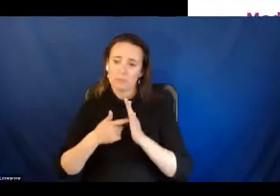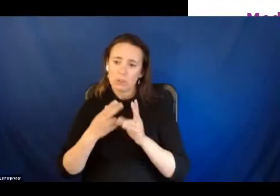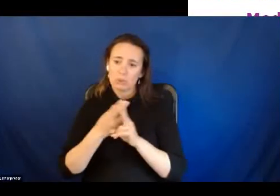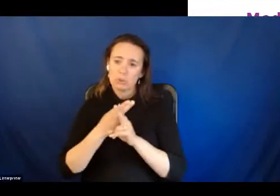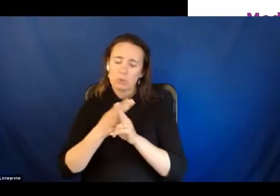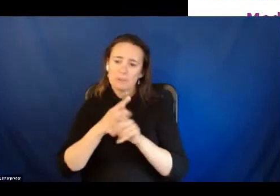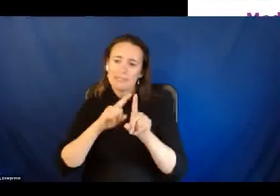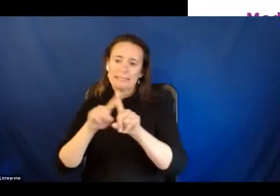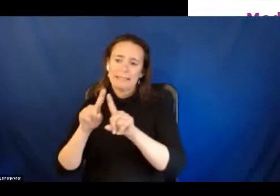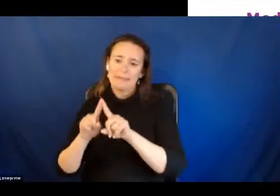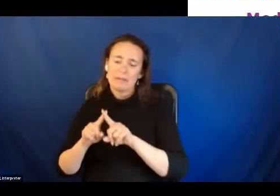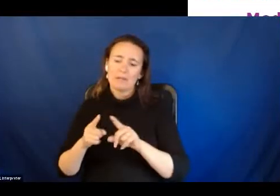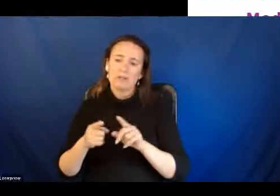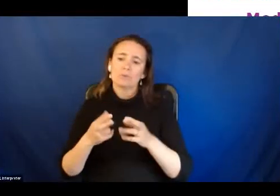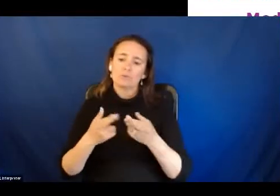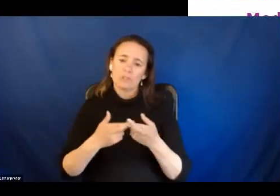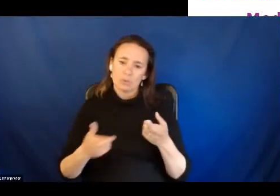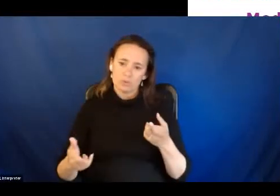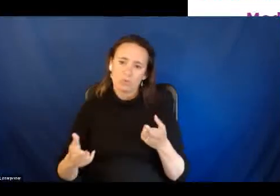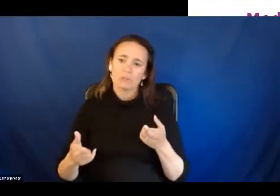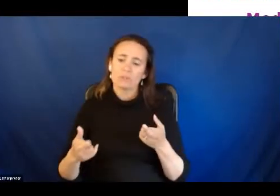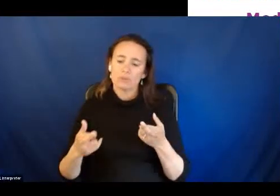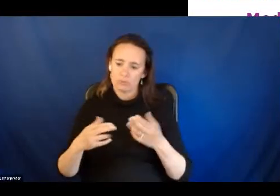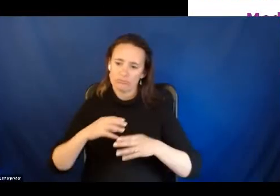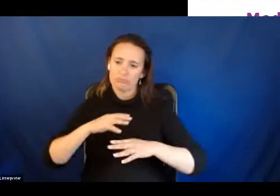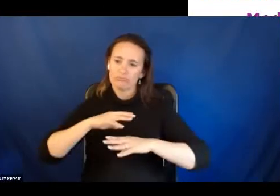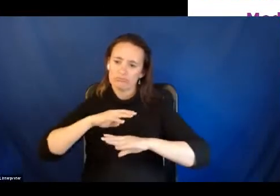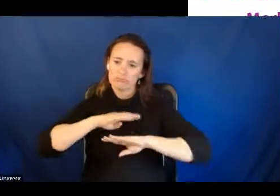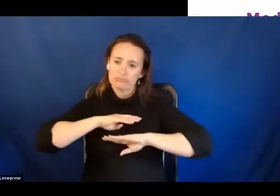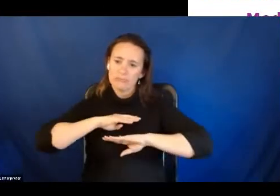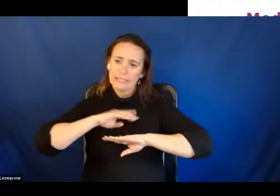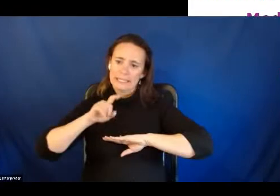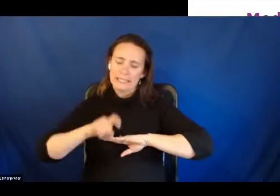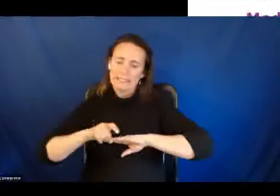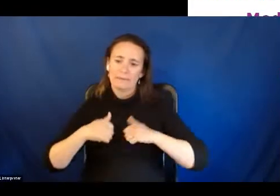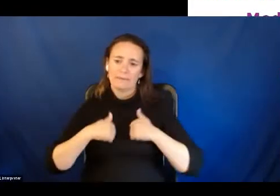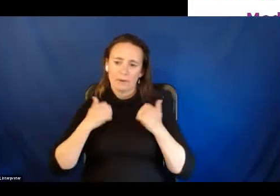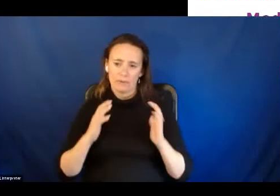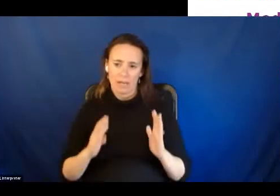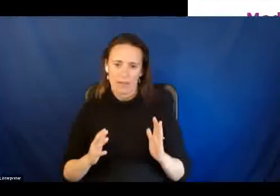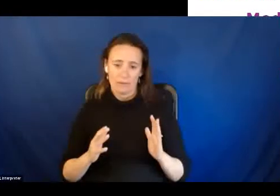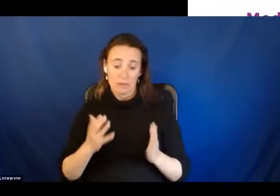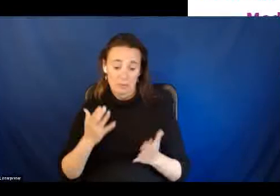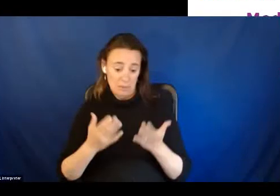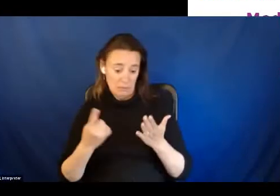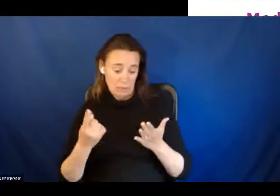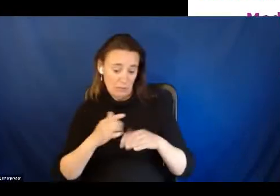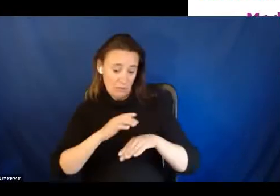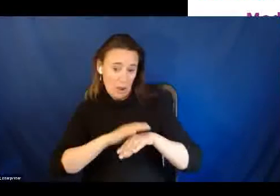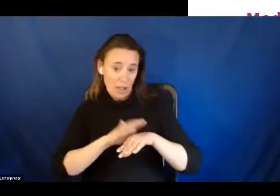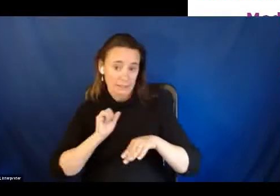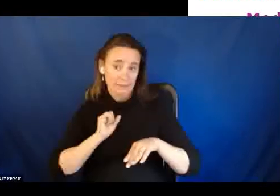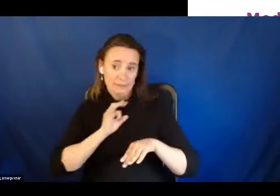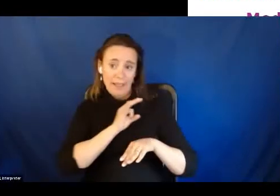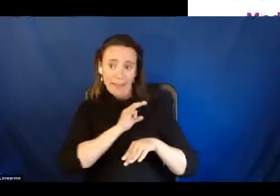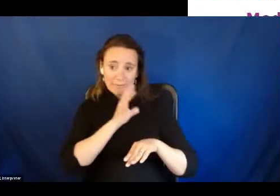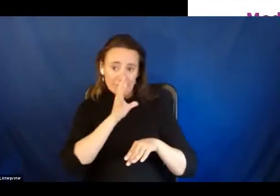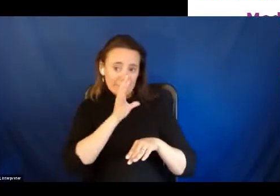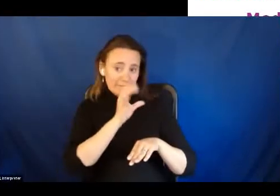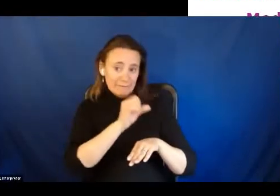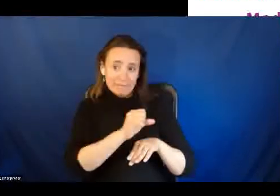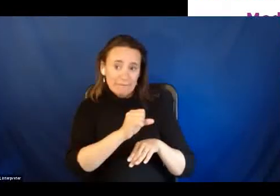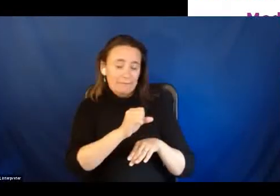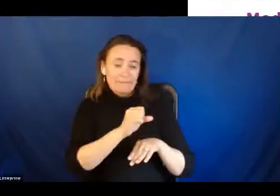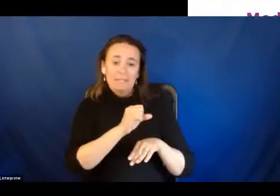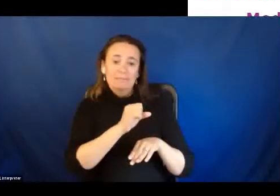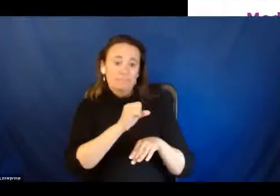strengths and resources to meet the needs of survivors. So maybe someone on staff is really into gardening and they have some seeds, and we